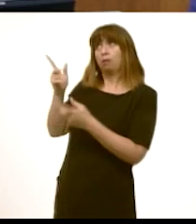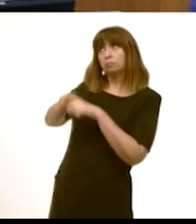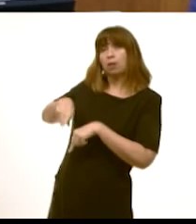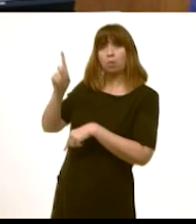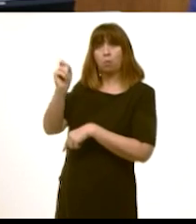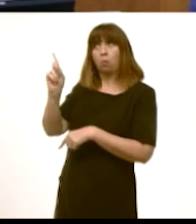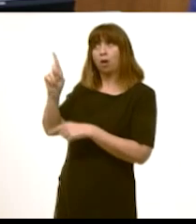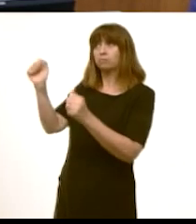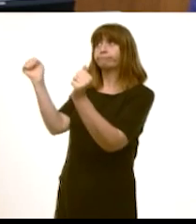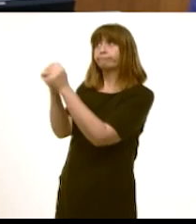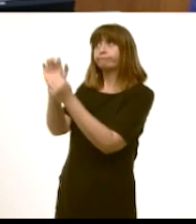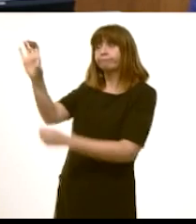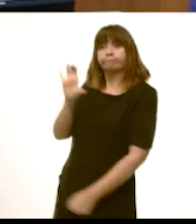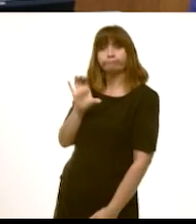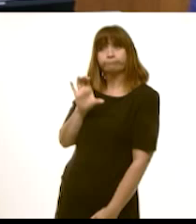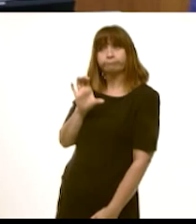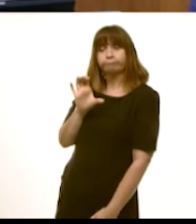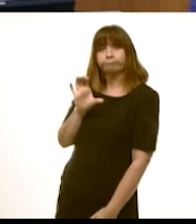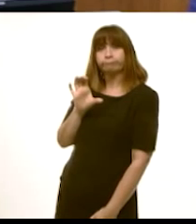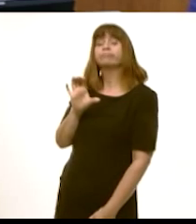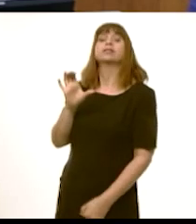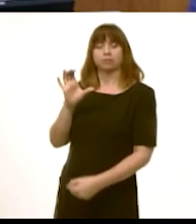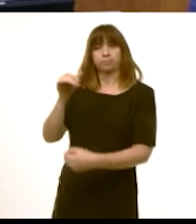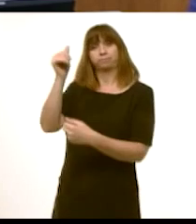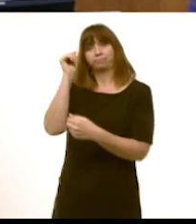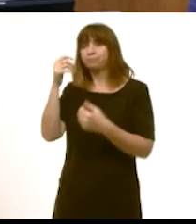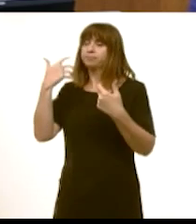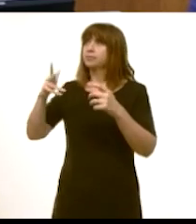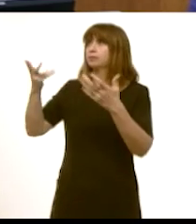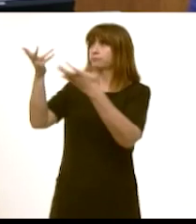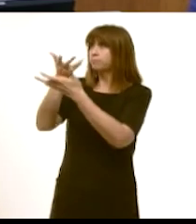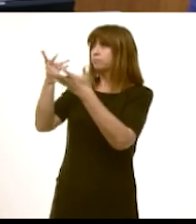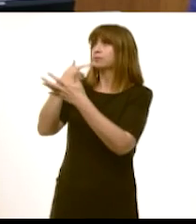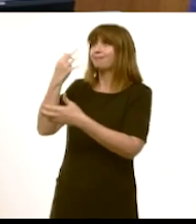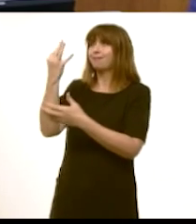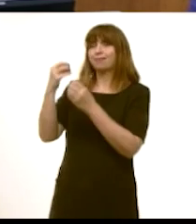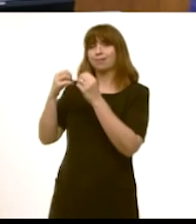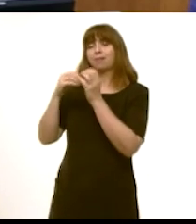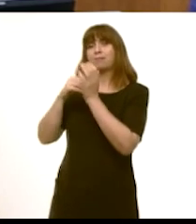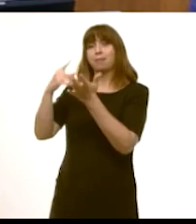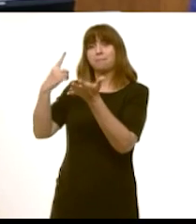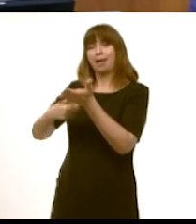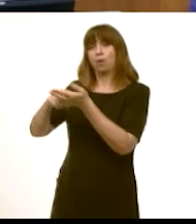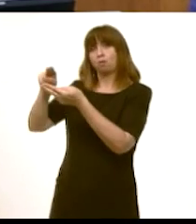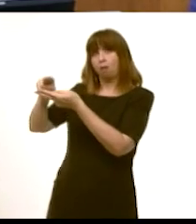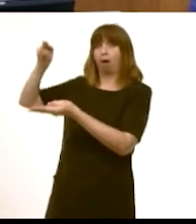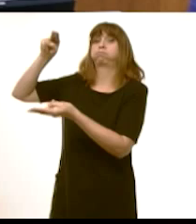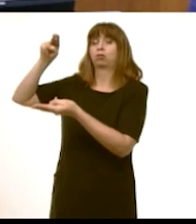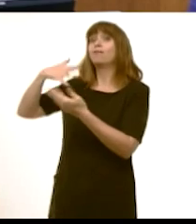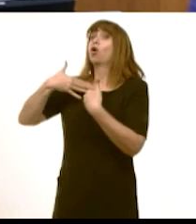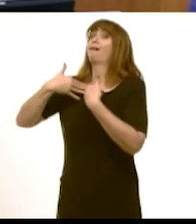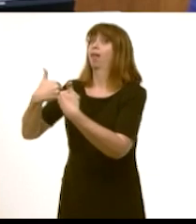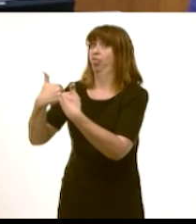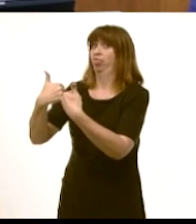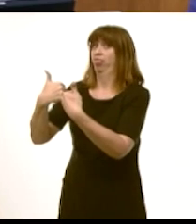the settlement itself. For example, much has been said that there will be an £8 billion increase in health spending over a period